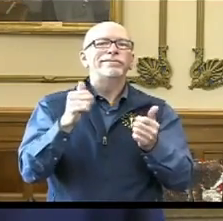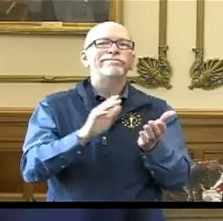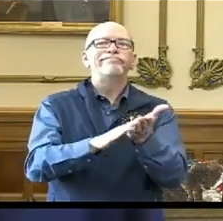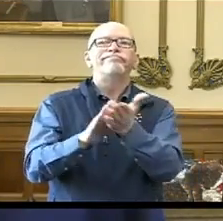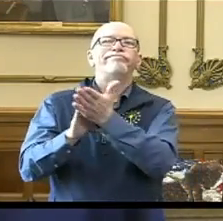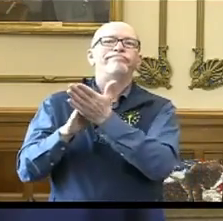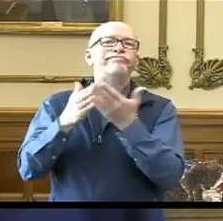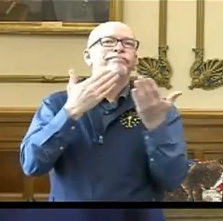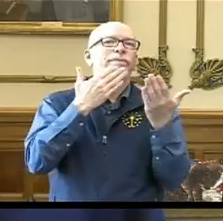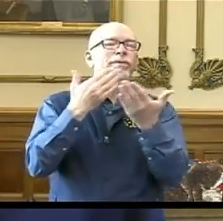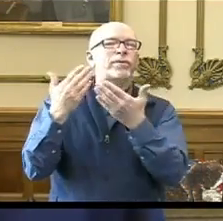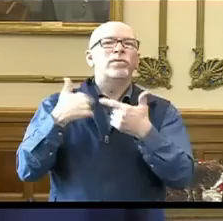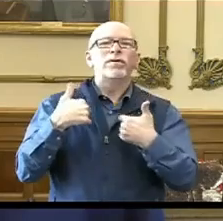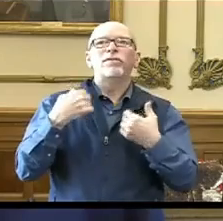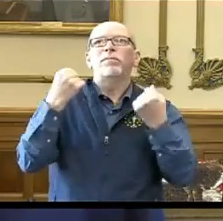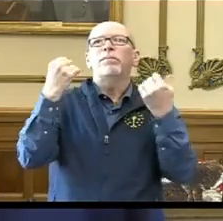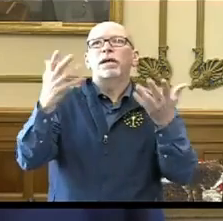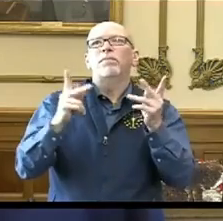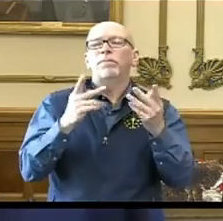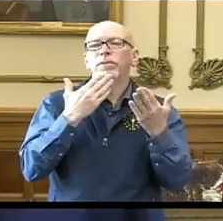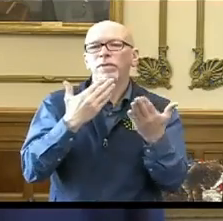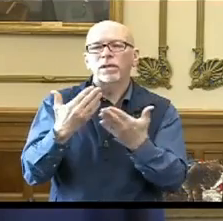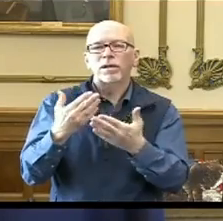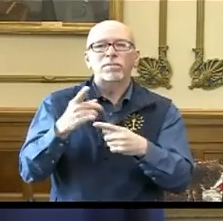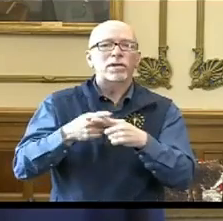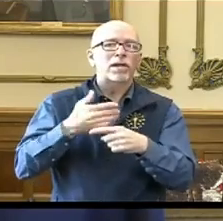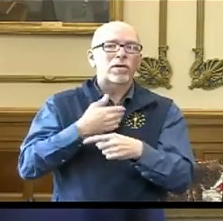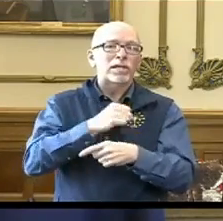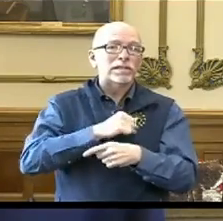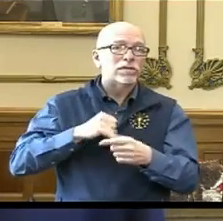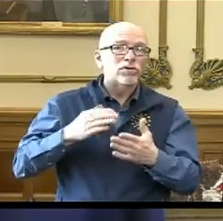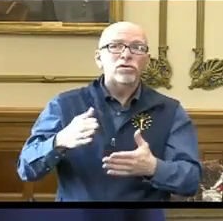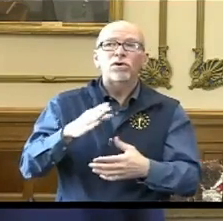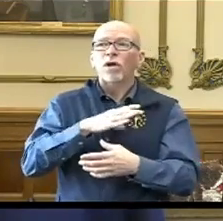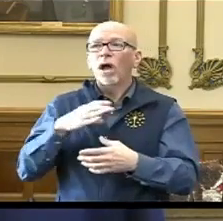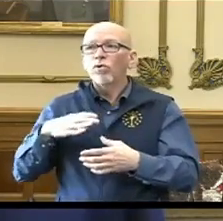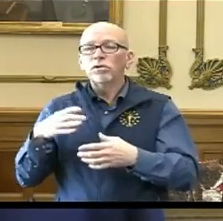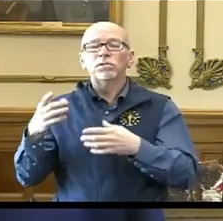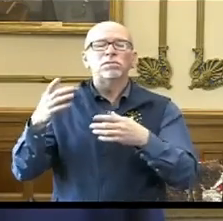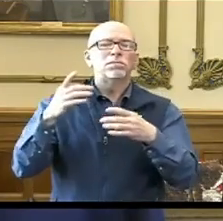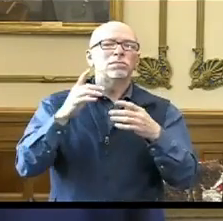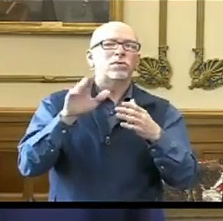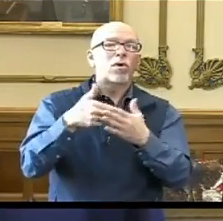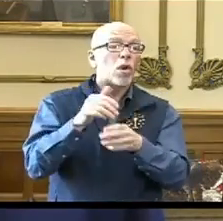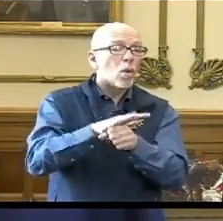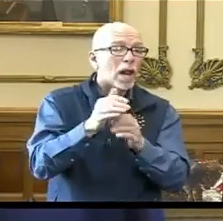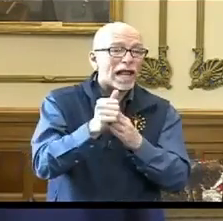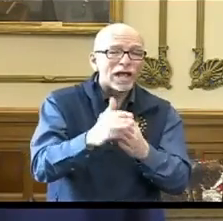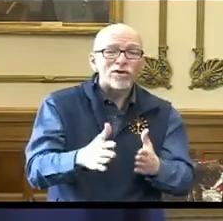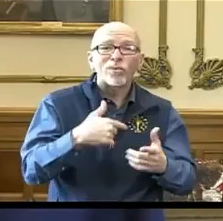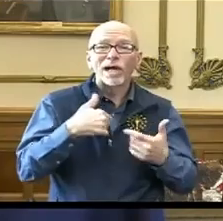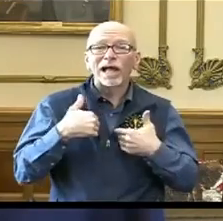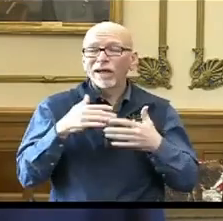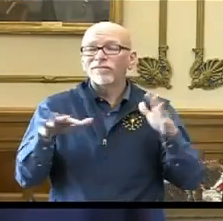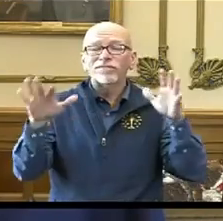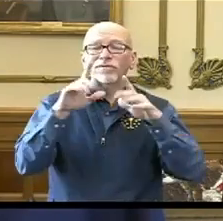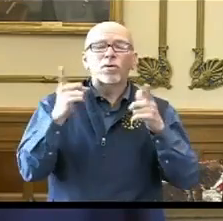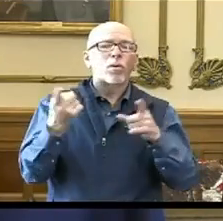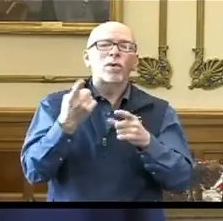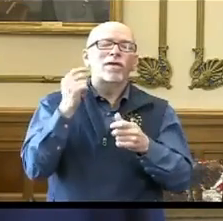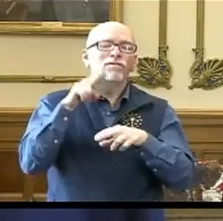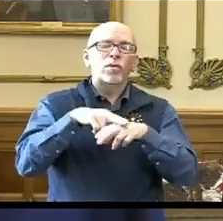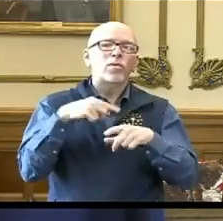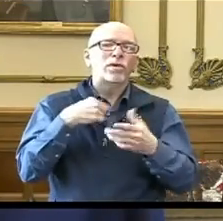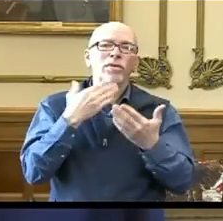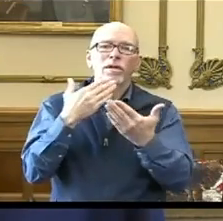praise. We have a lot of folks to thank in addition to our Senate colleagues and our congressional delegation and all the local leaders that we have join